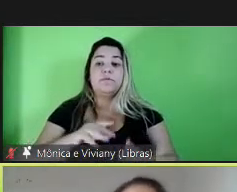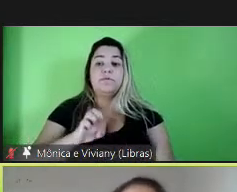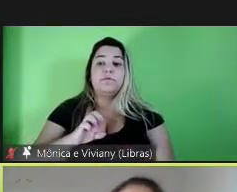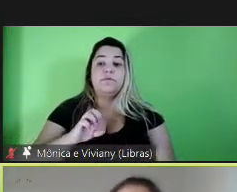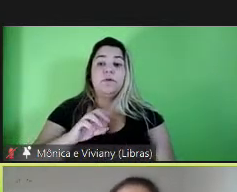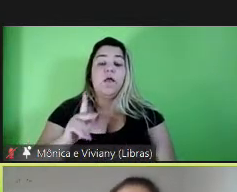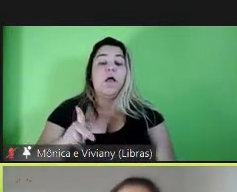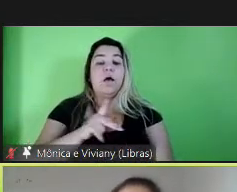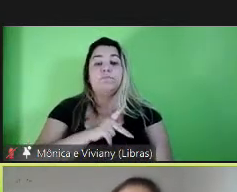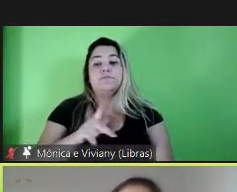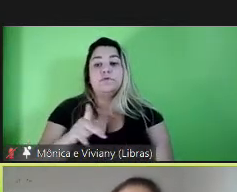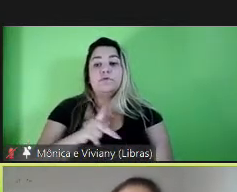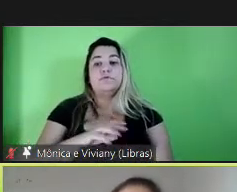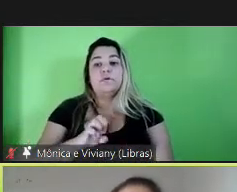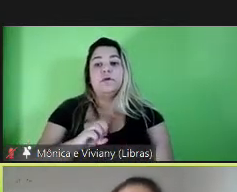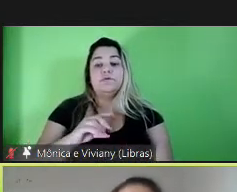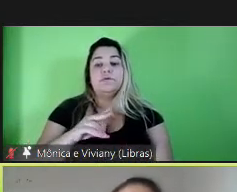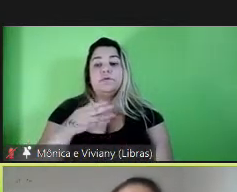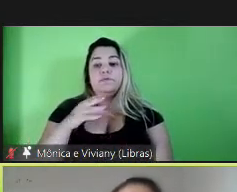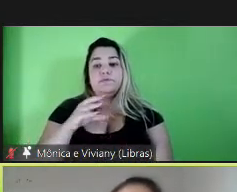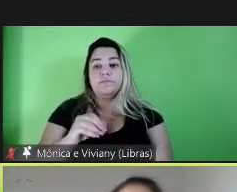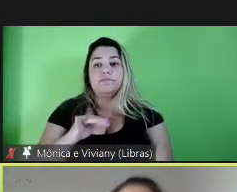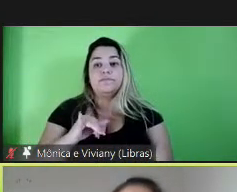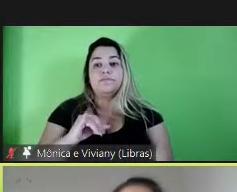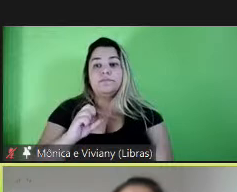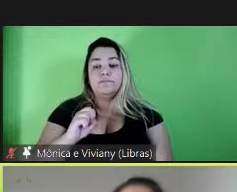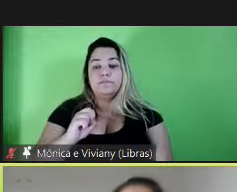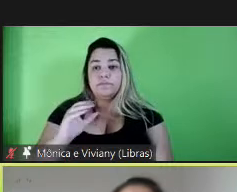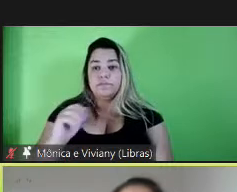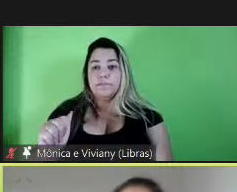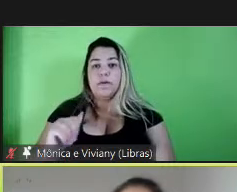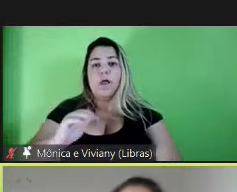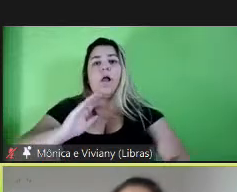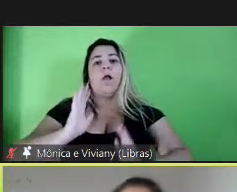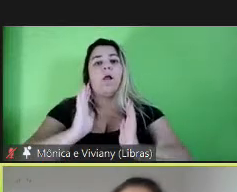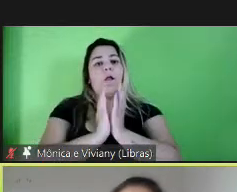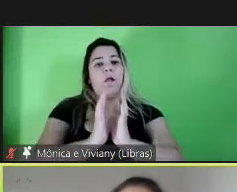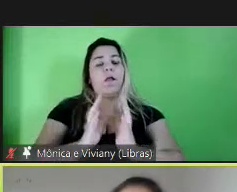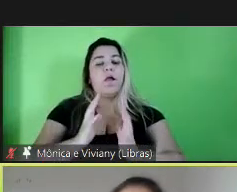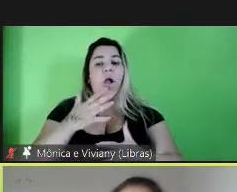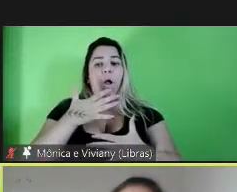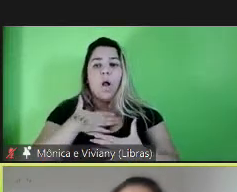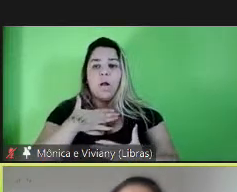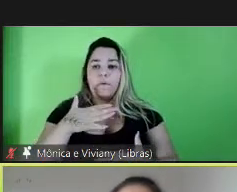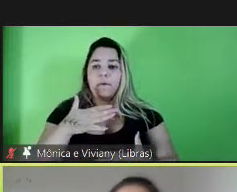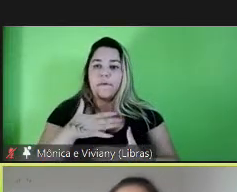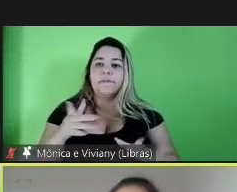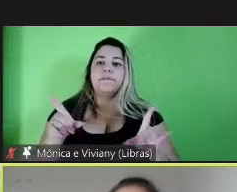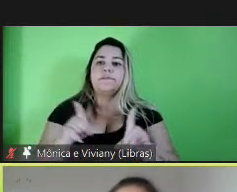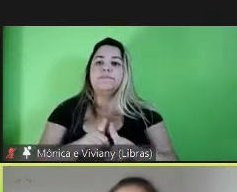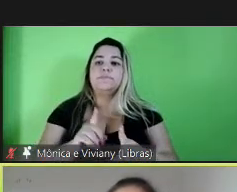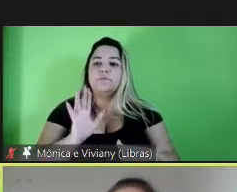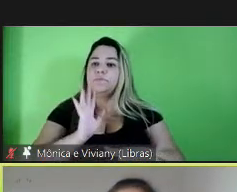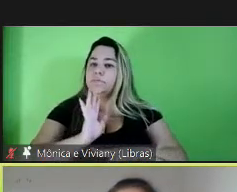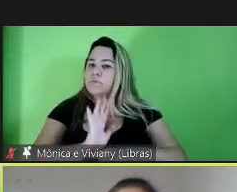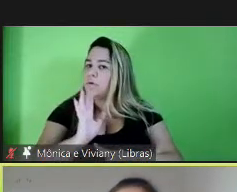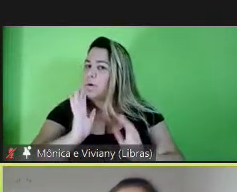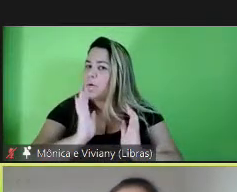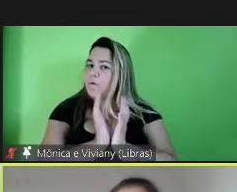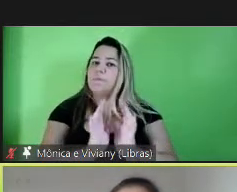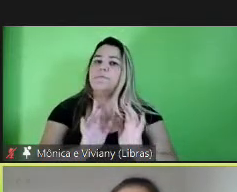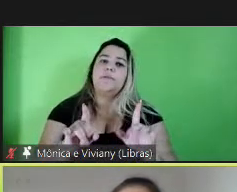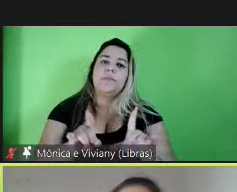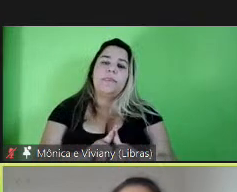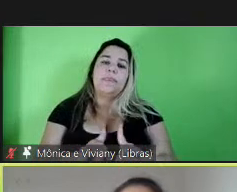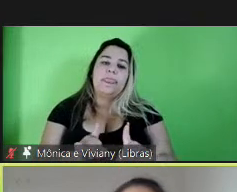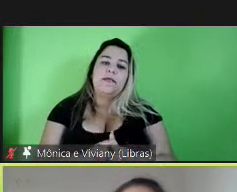physical therapists, so then we did a talk to them, we created groups of work practices. We created